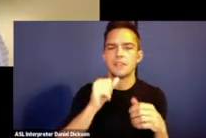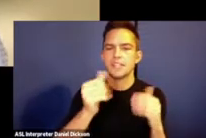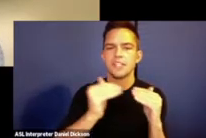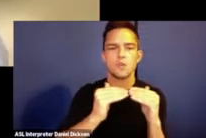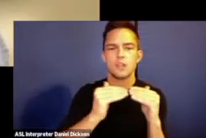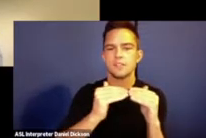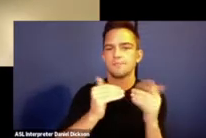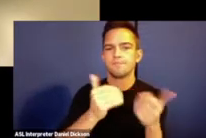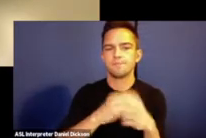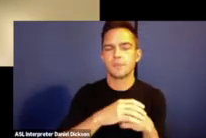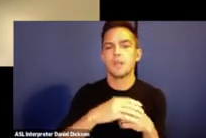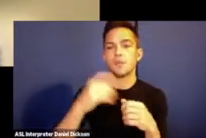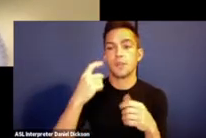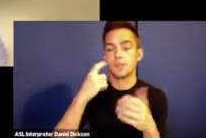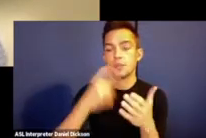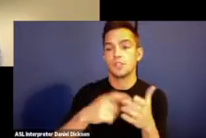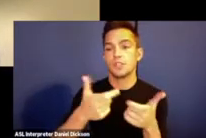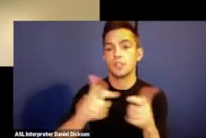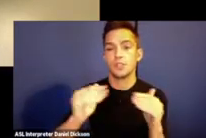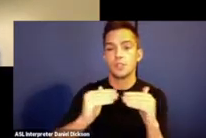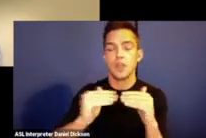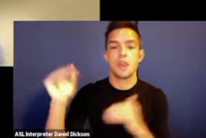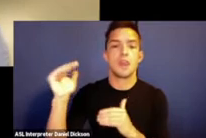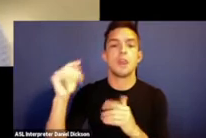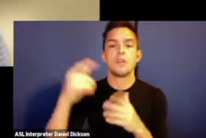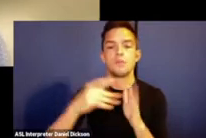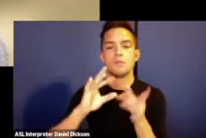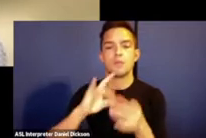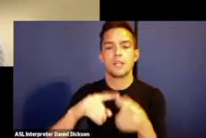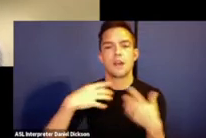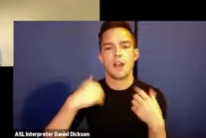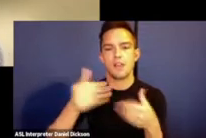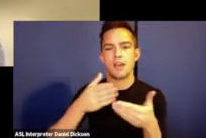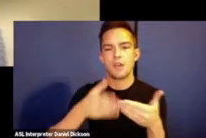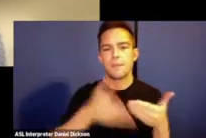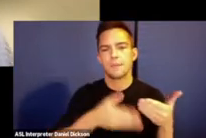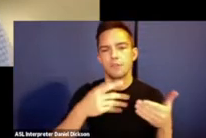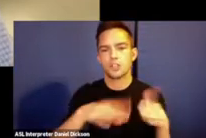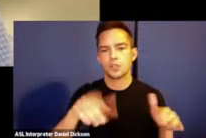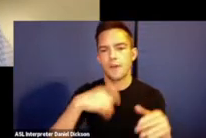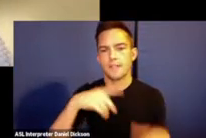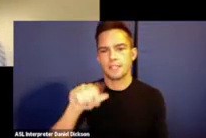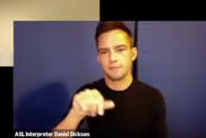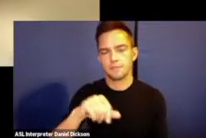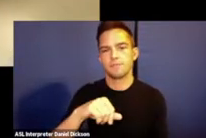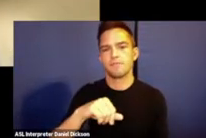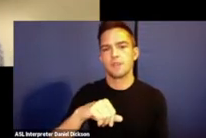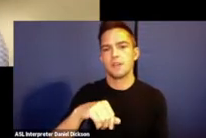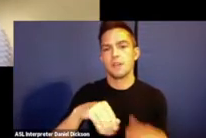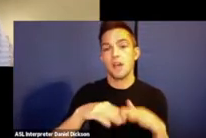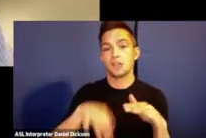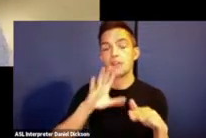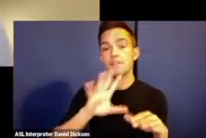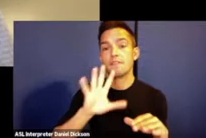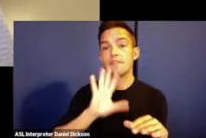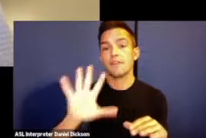a dramatic inequality in terms of health outcomes for children with disabilities. The under 5 mortality rate for